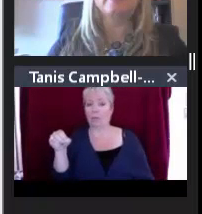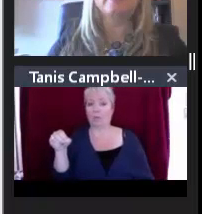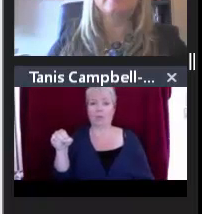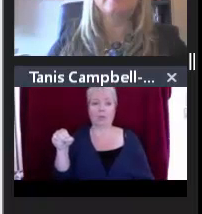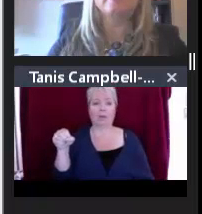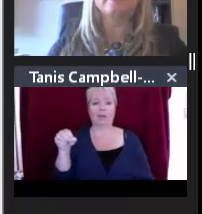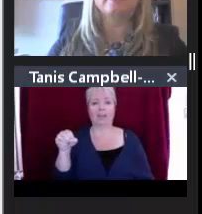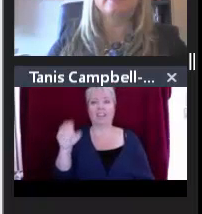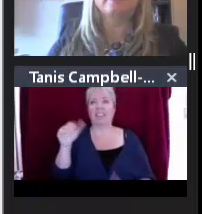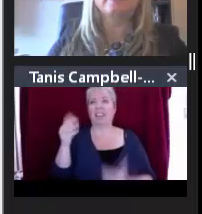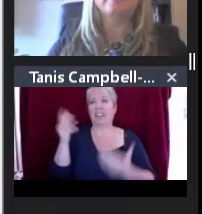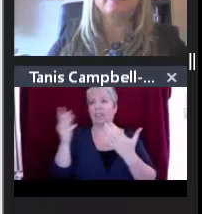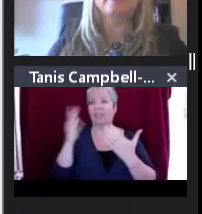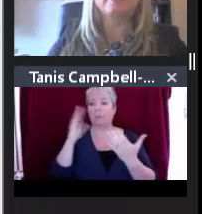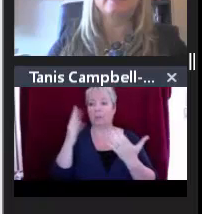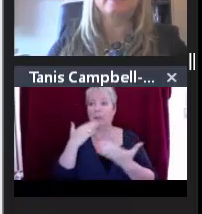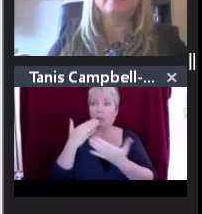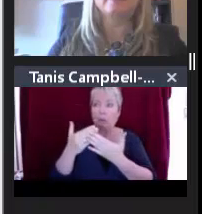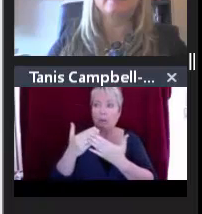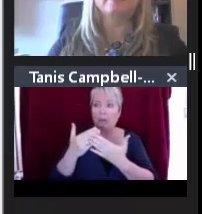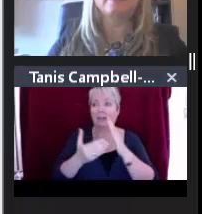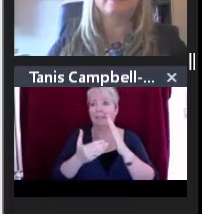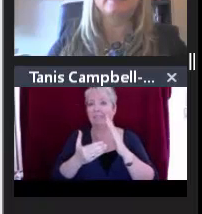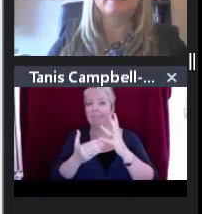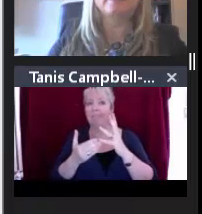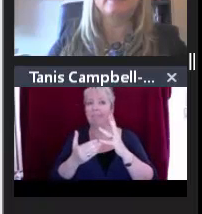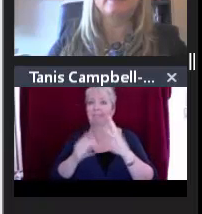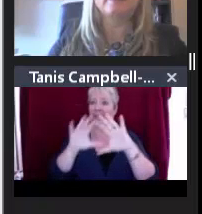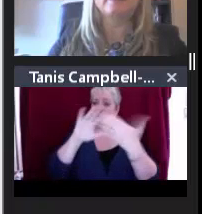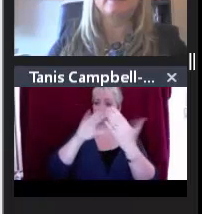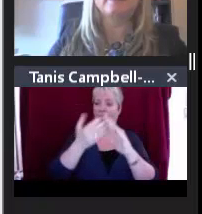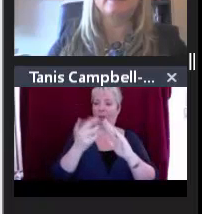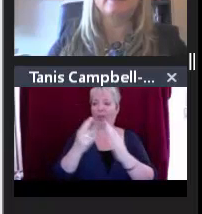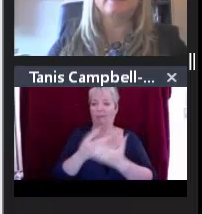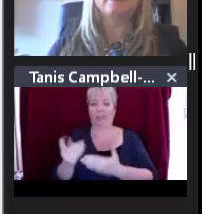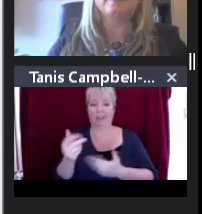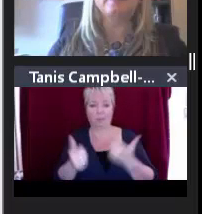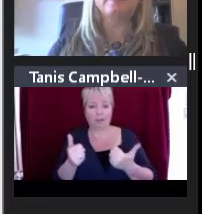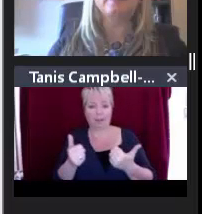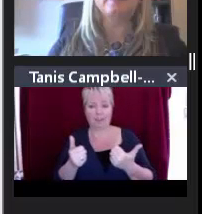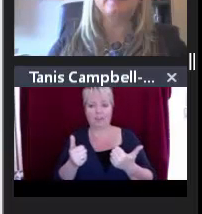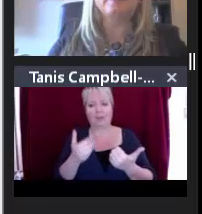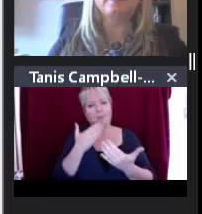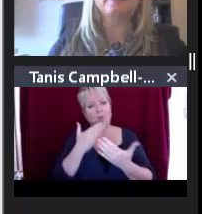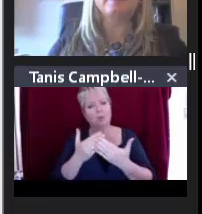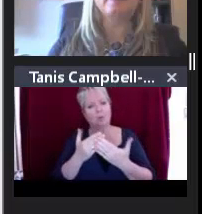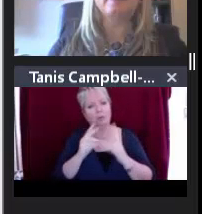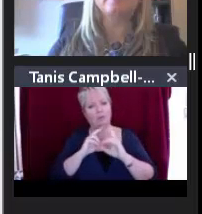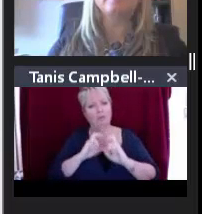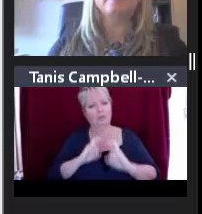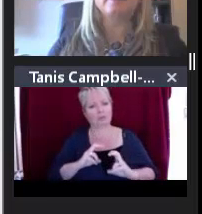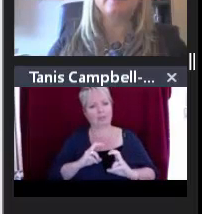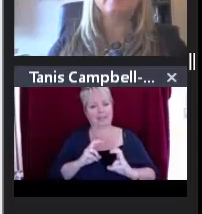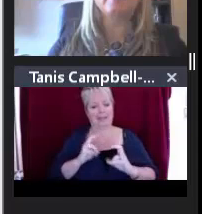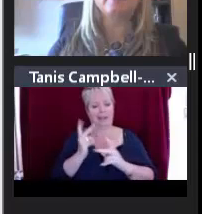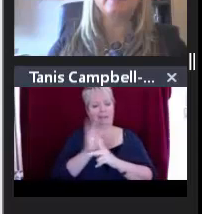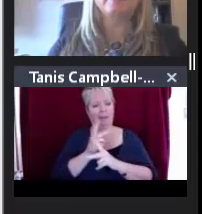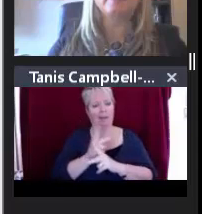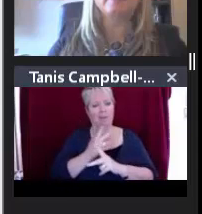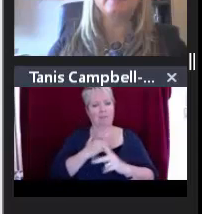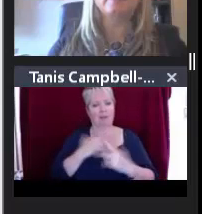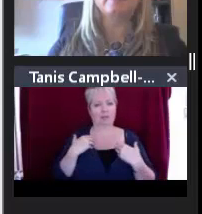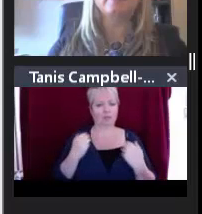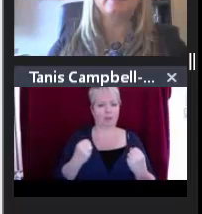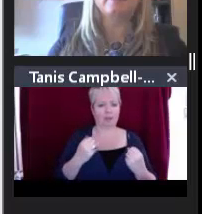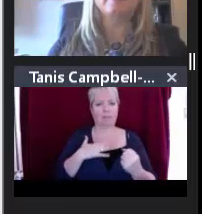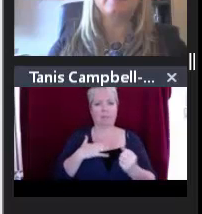services for others, but also to discover my weaknesses and things